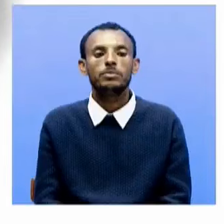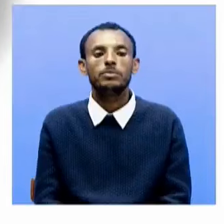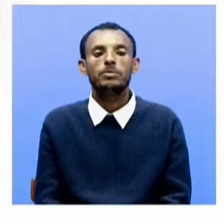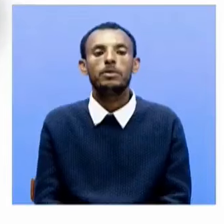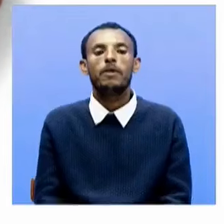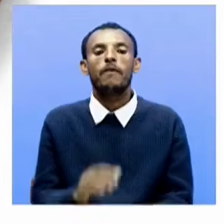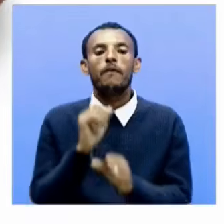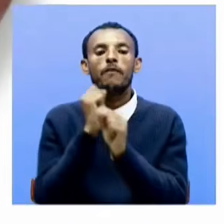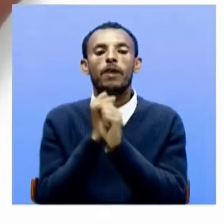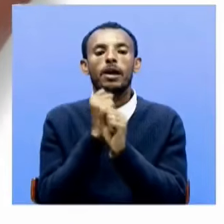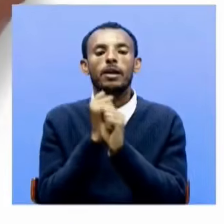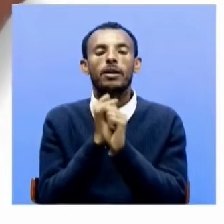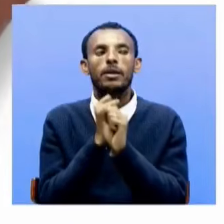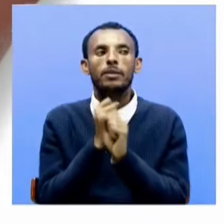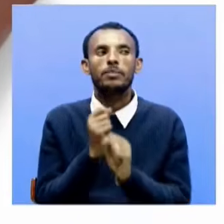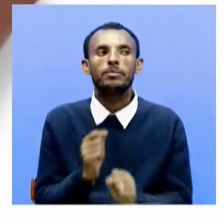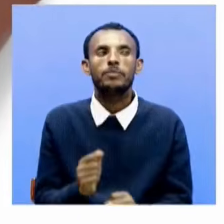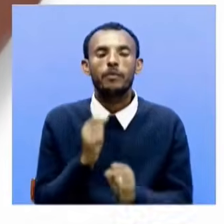find